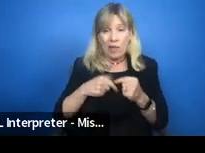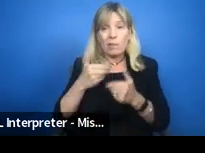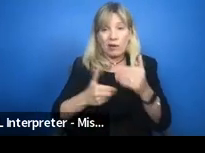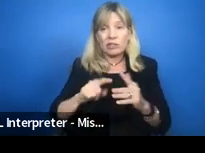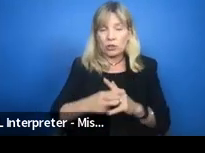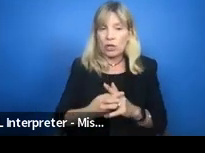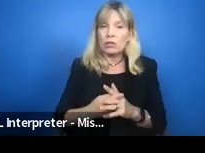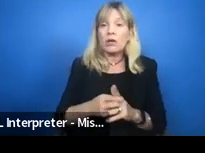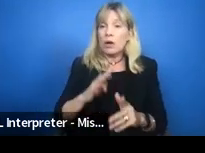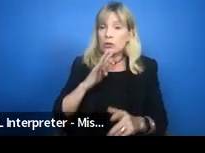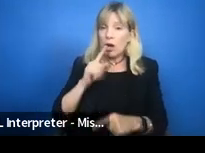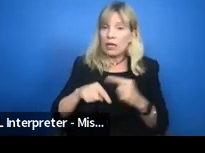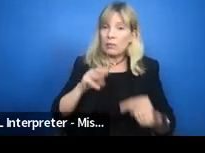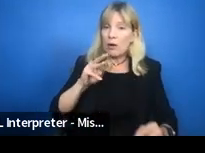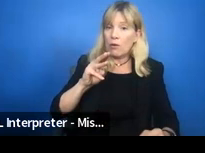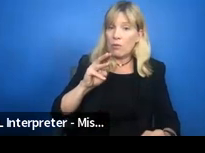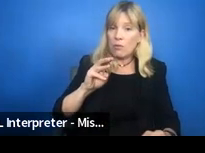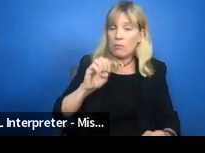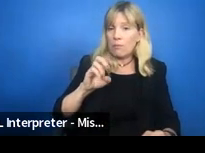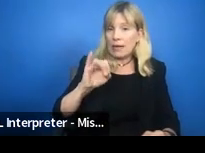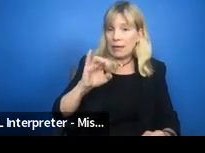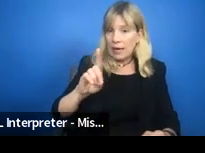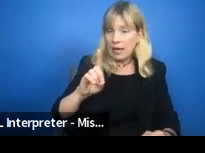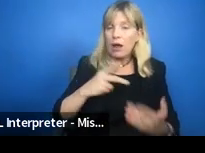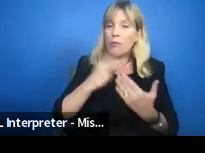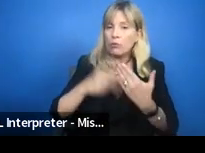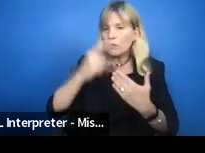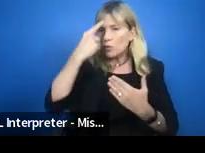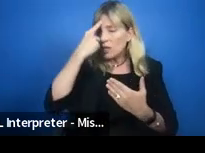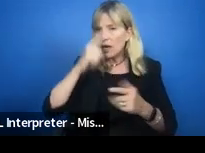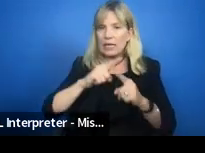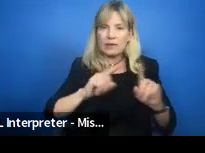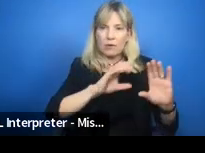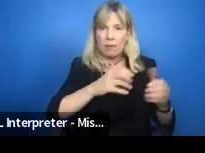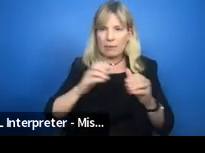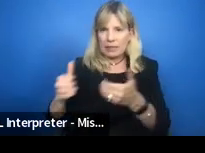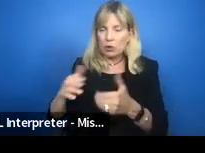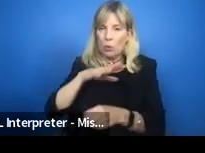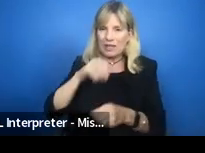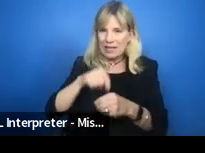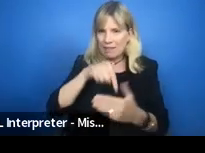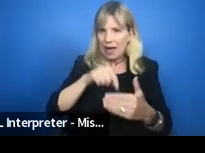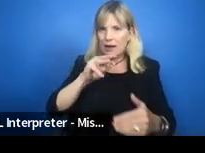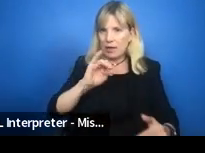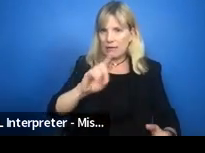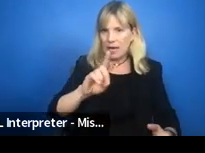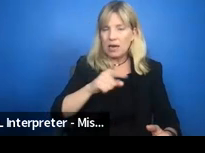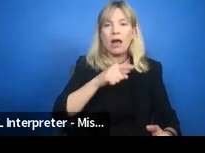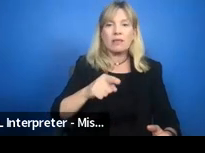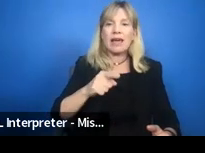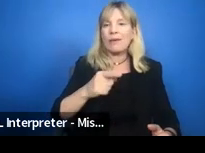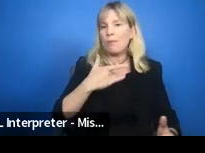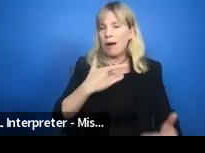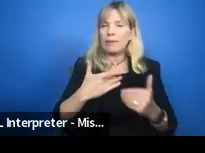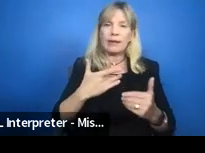When it comes to Medicaid programs, we have to consider that there are different populations within Medicaid who will likely go through